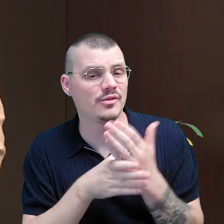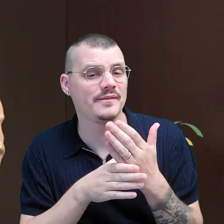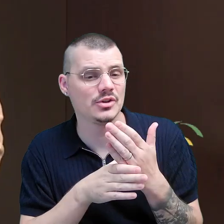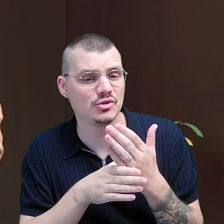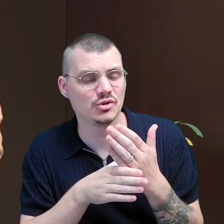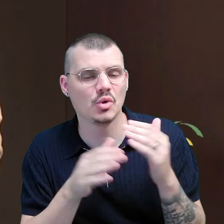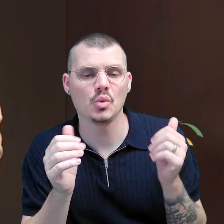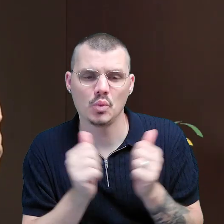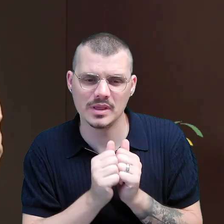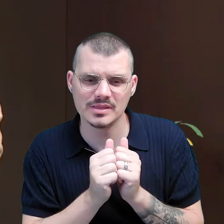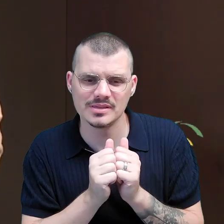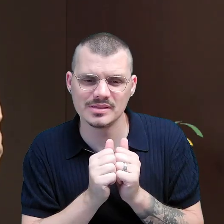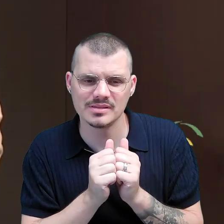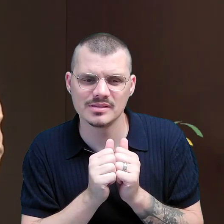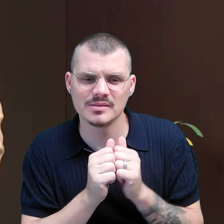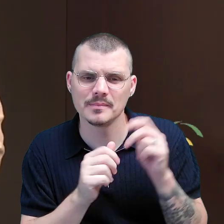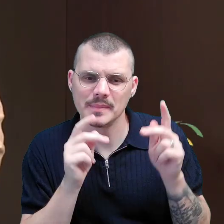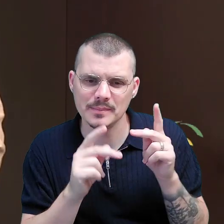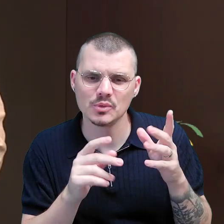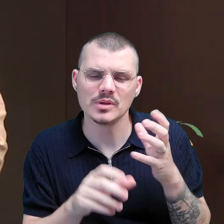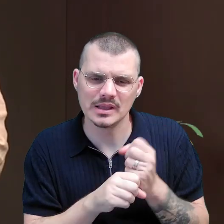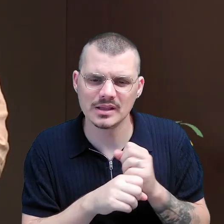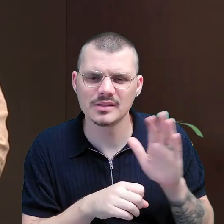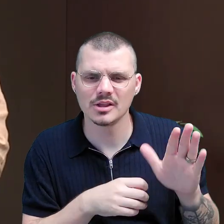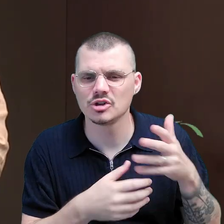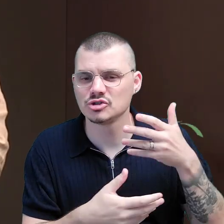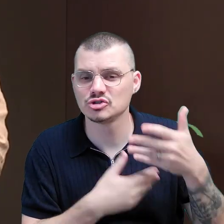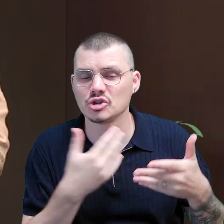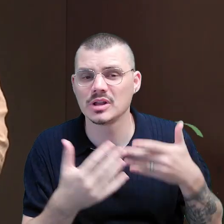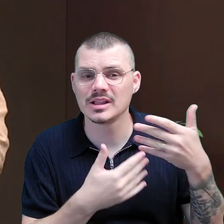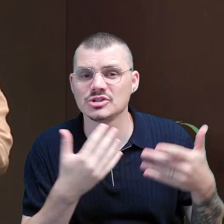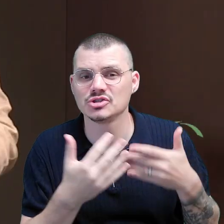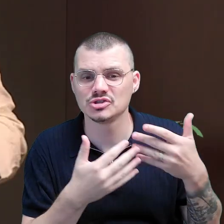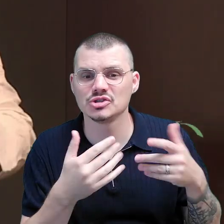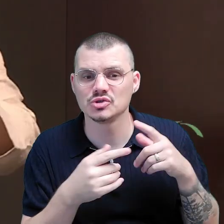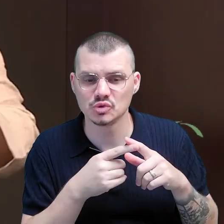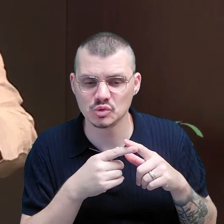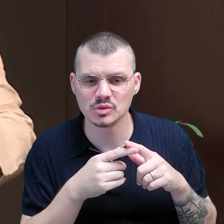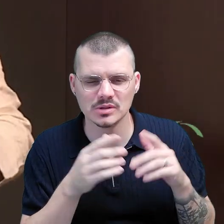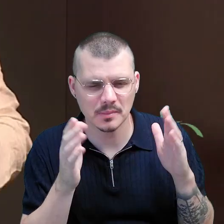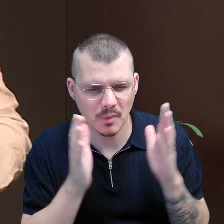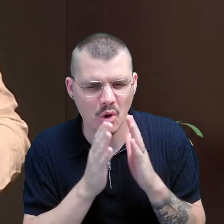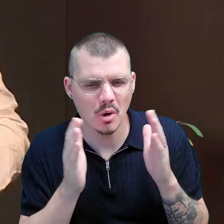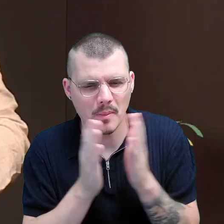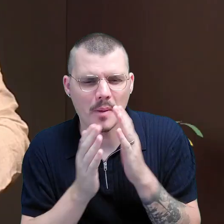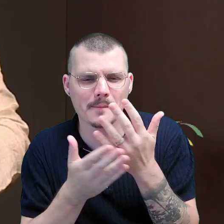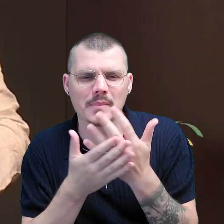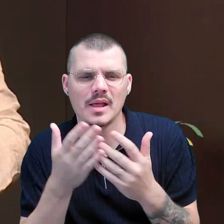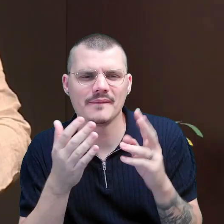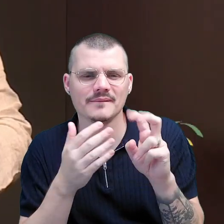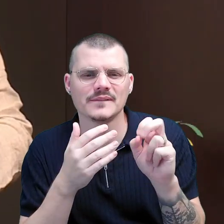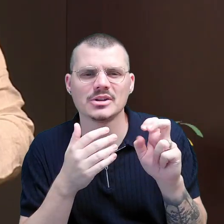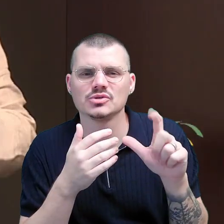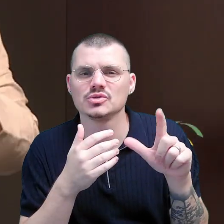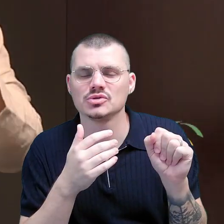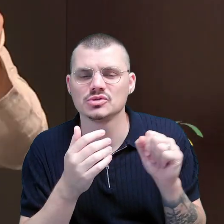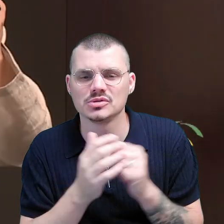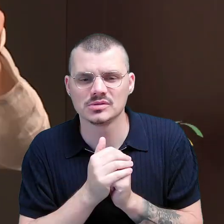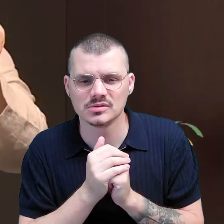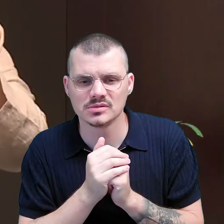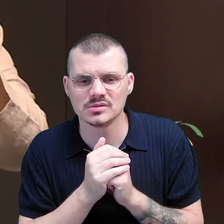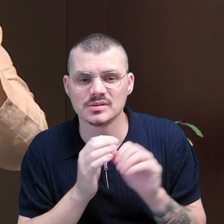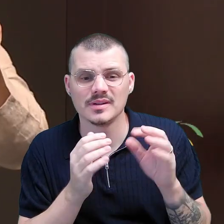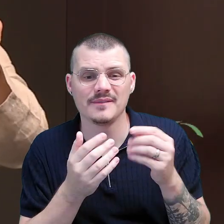interferes with people getting their circulation to the tiniest blood vessels.